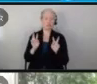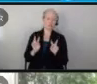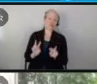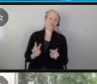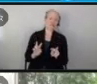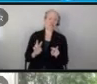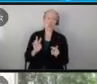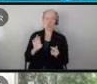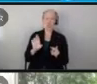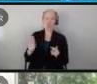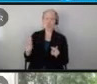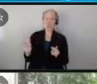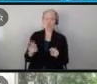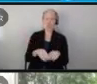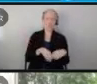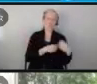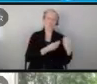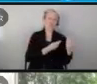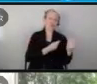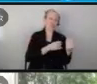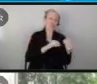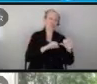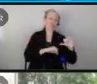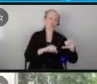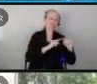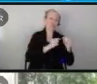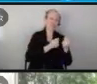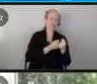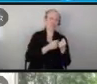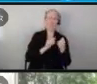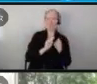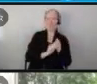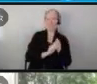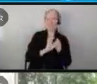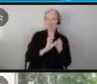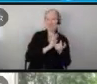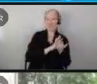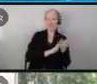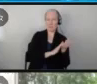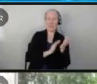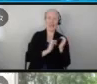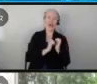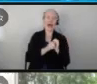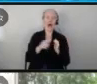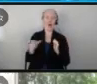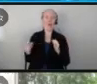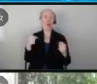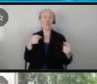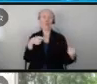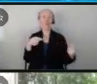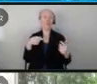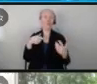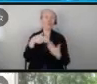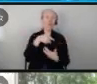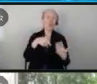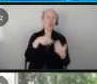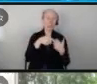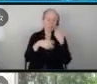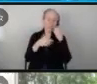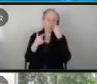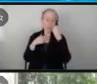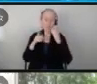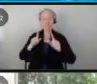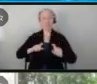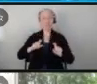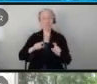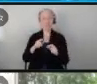ground science teams and with mission control in order to do geologic surveys. We did something similar with the habitat outposts, where we're also looking at